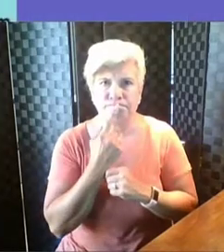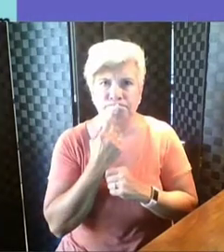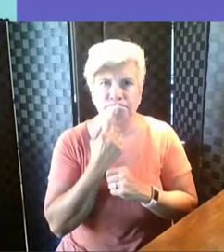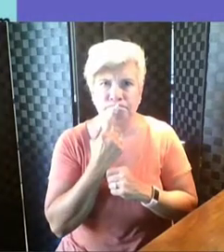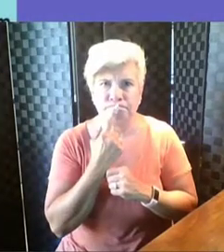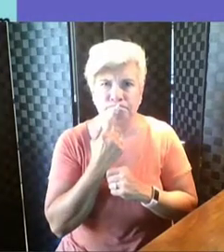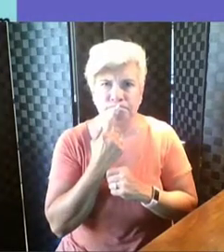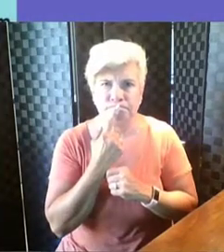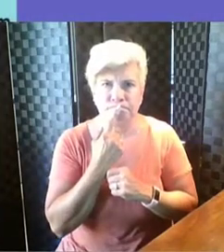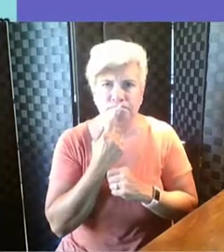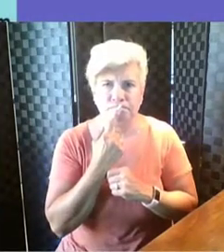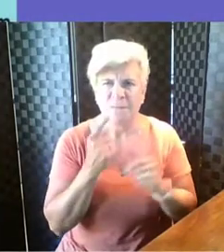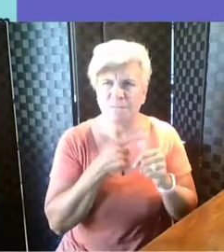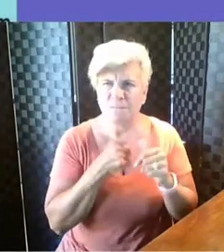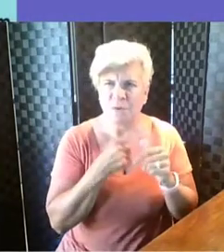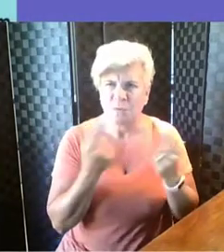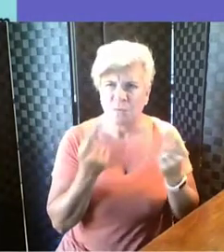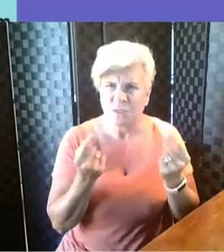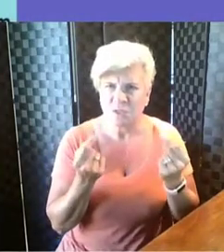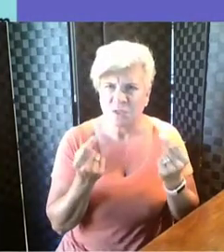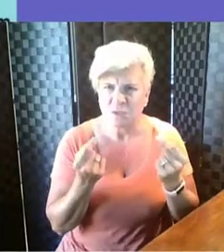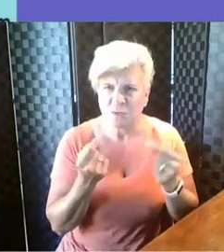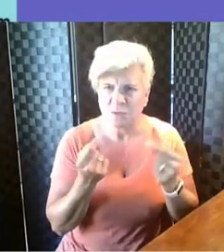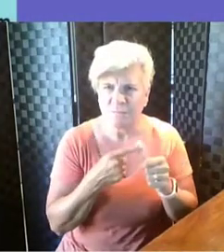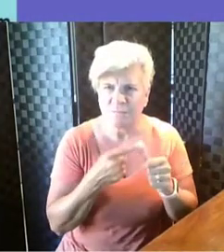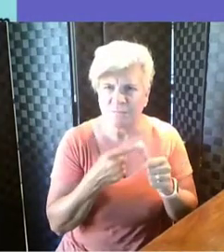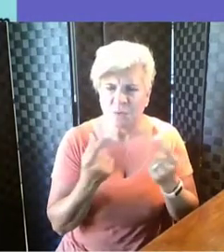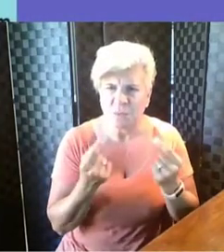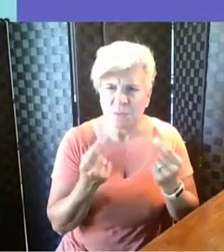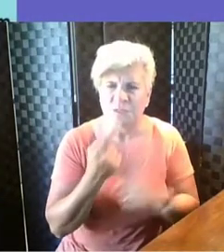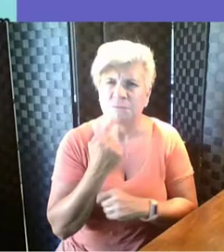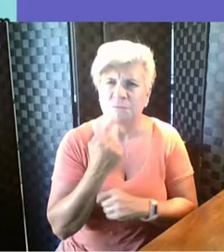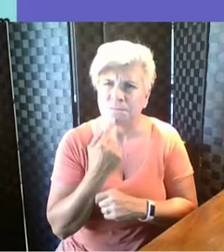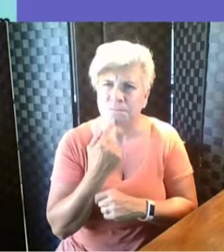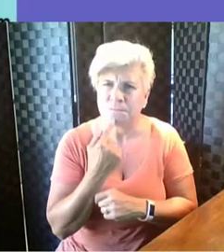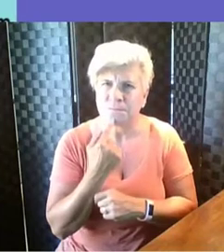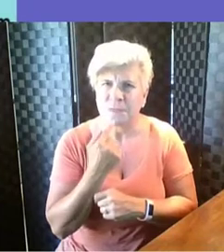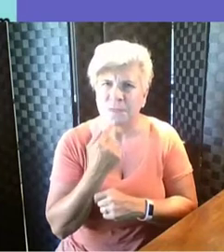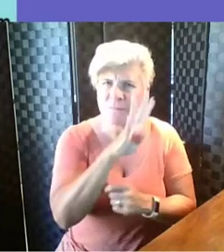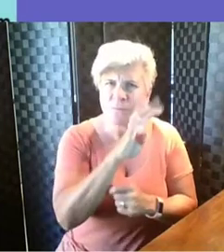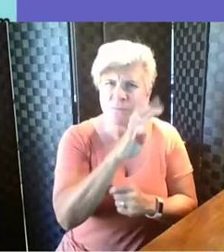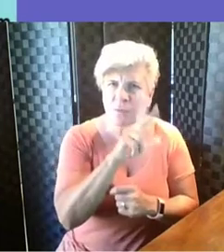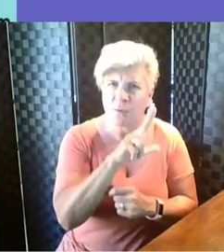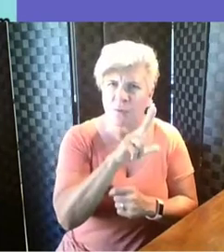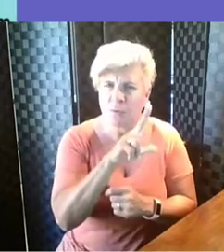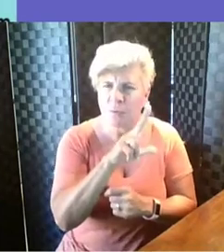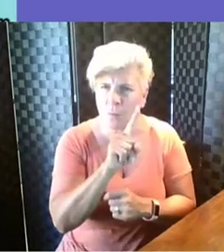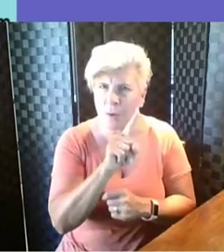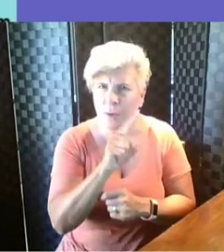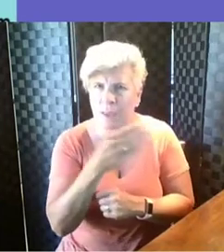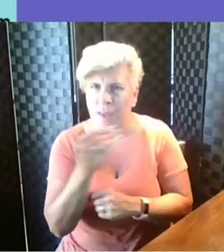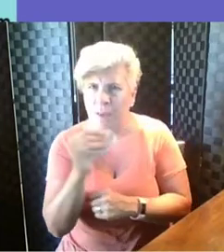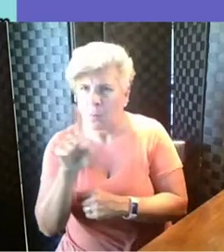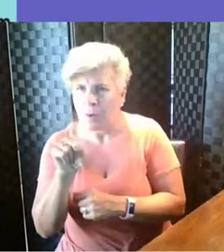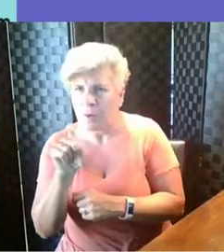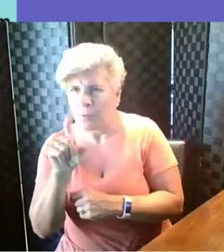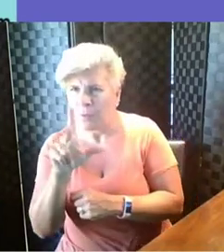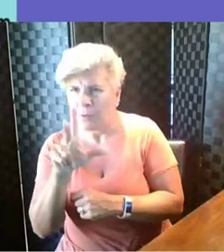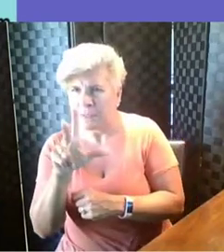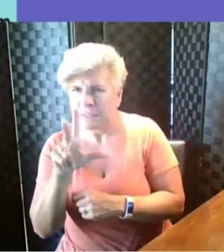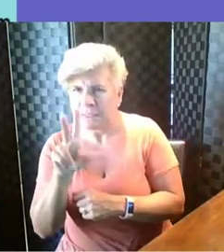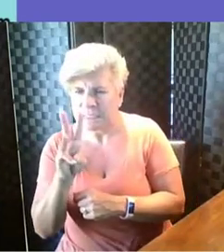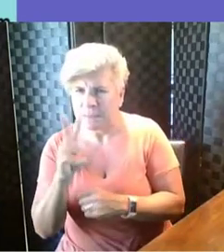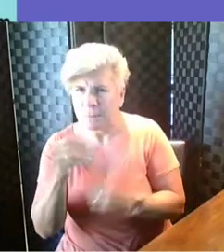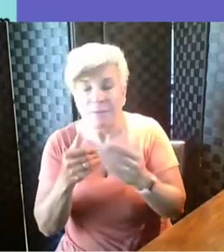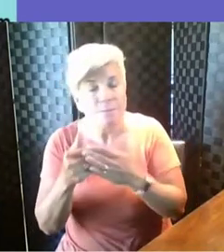Think back. What was the first step? What did we need to do with the number 431 and 136 before we could add them